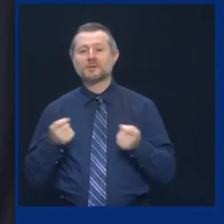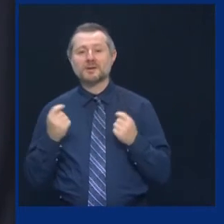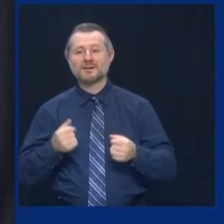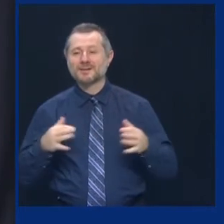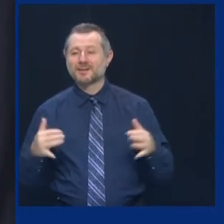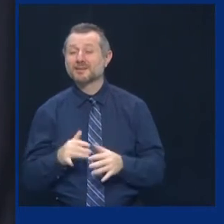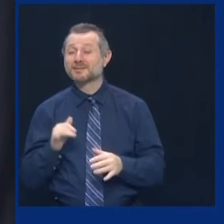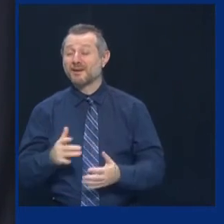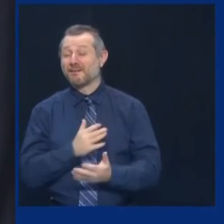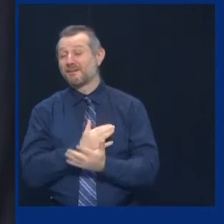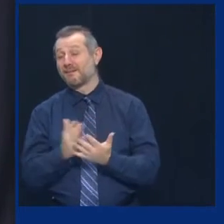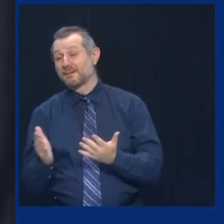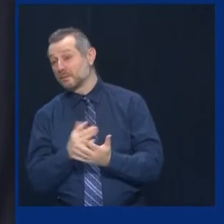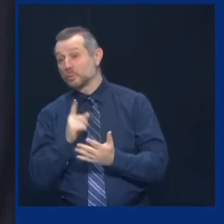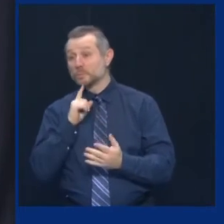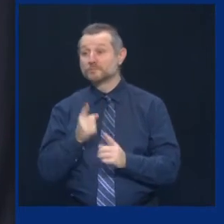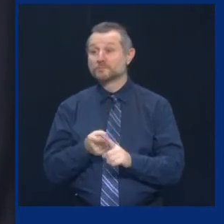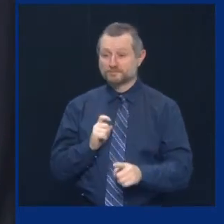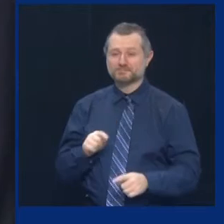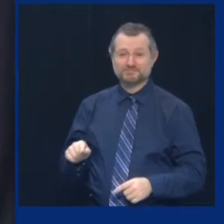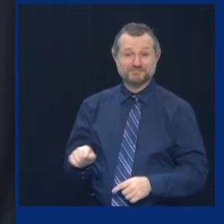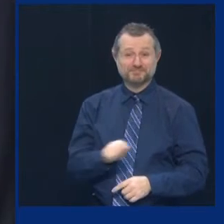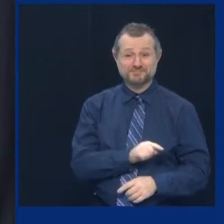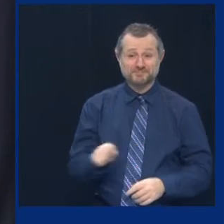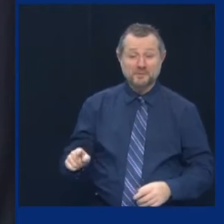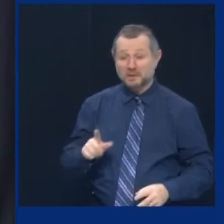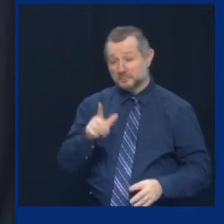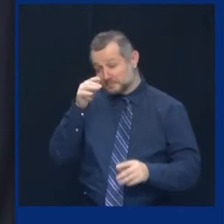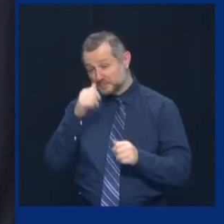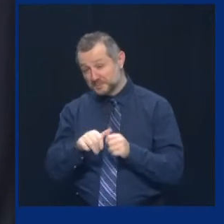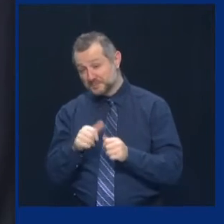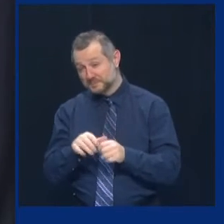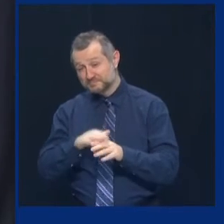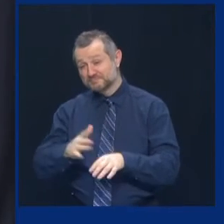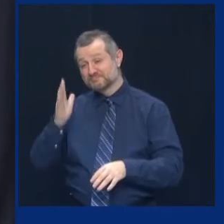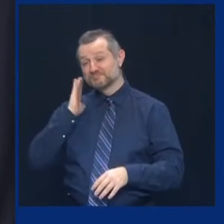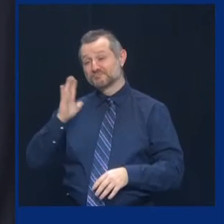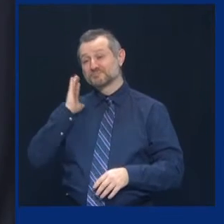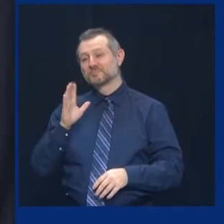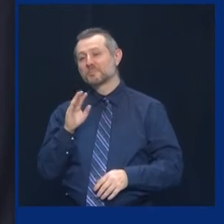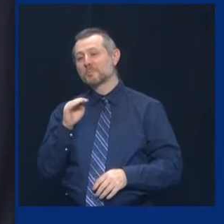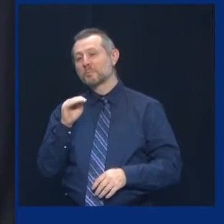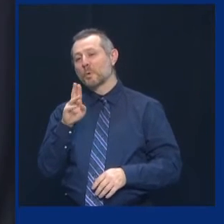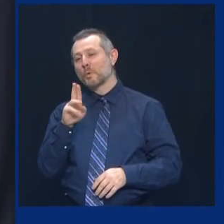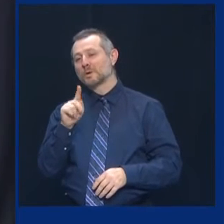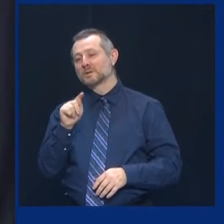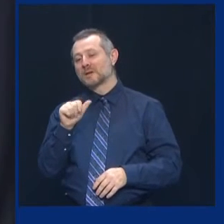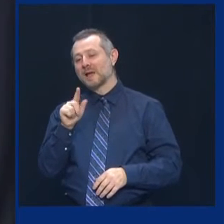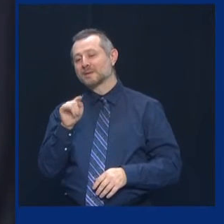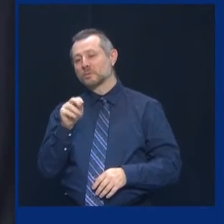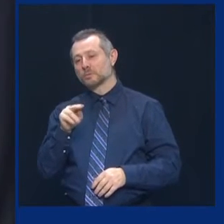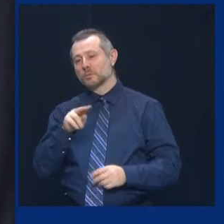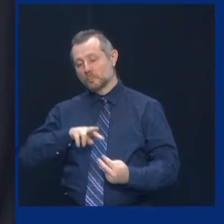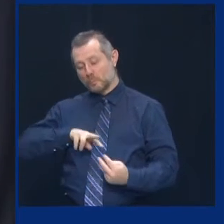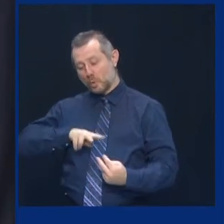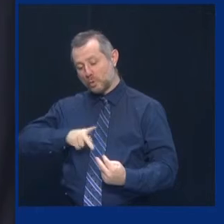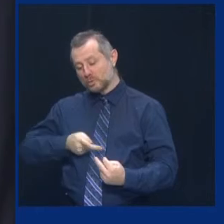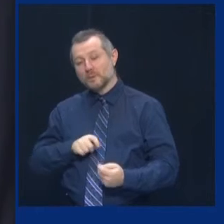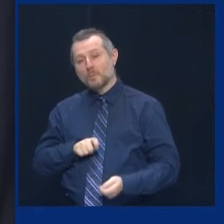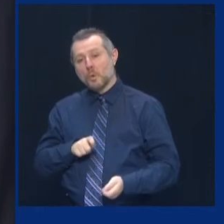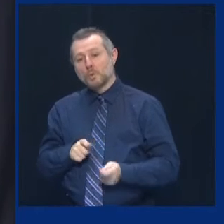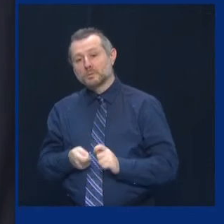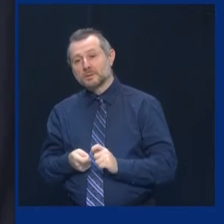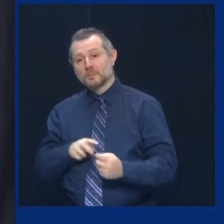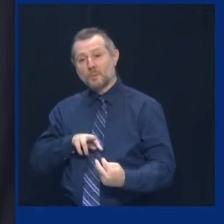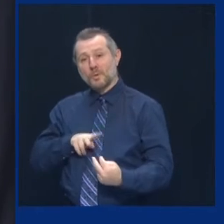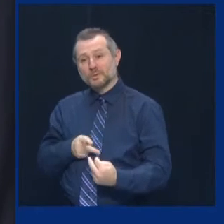an adaptation. You know how they talk about mutations of the virus? There are also mutations